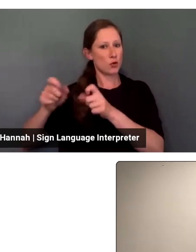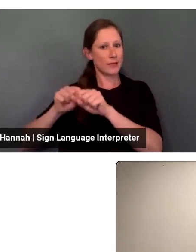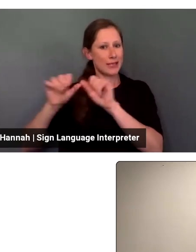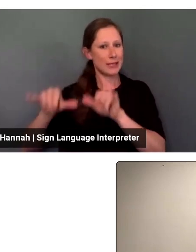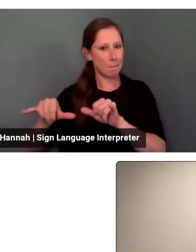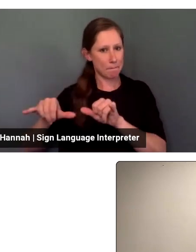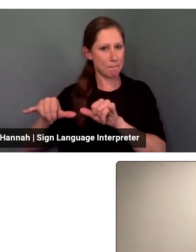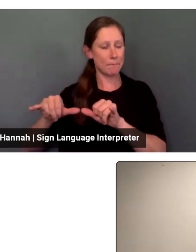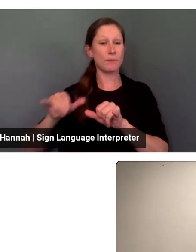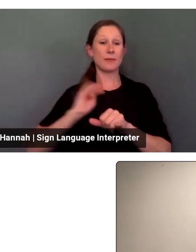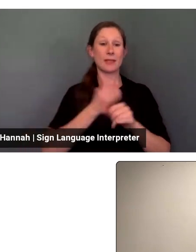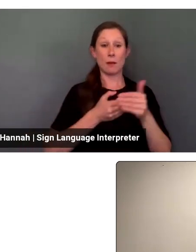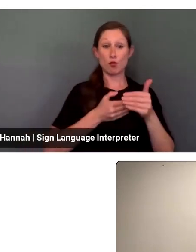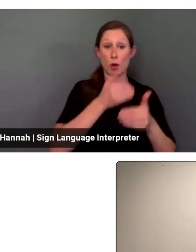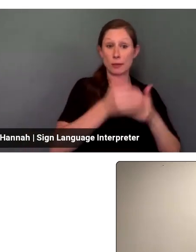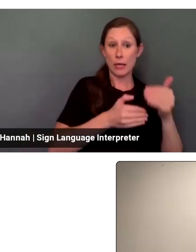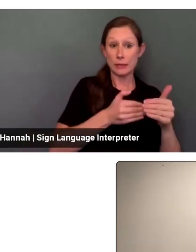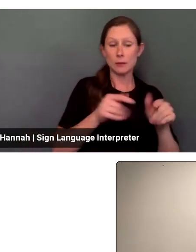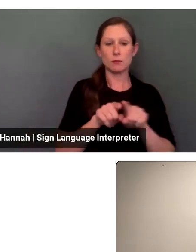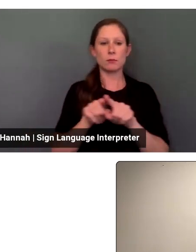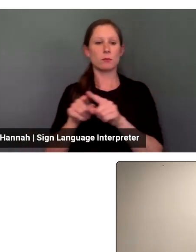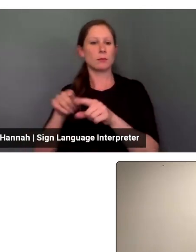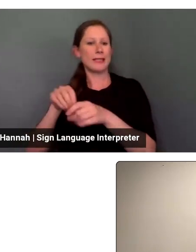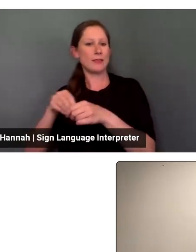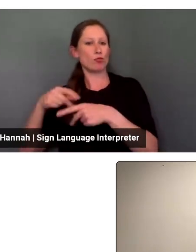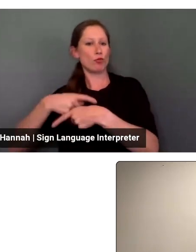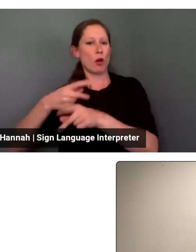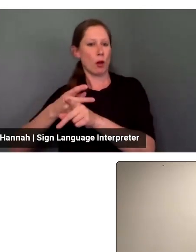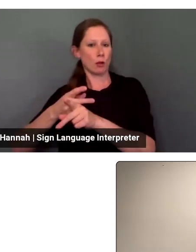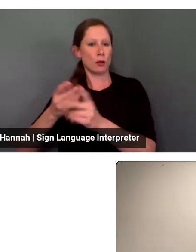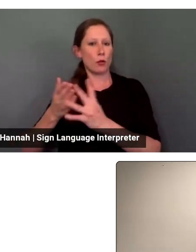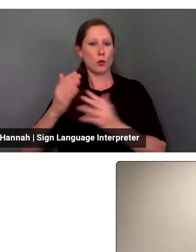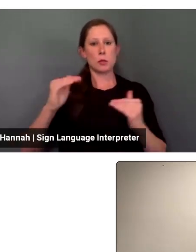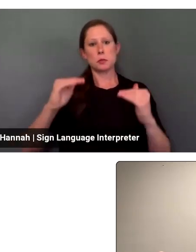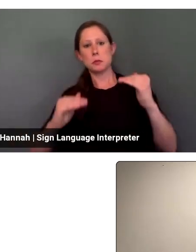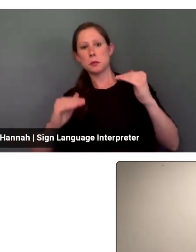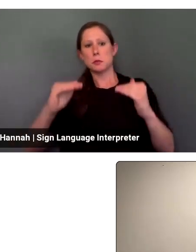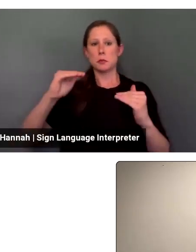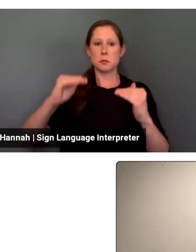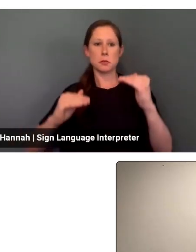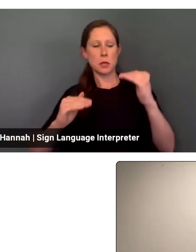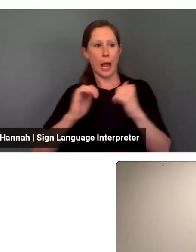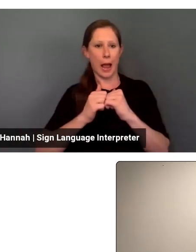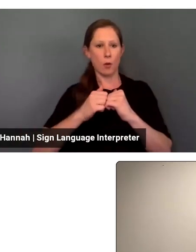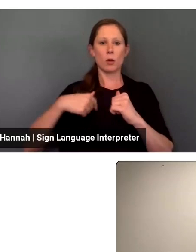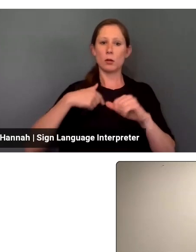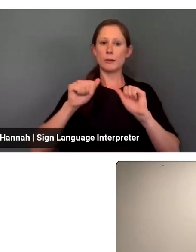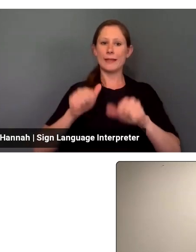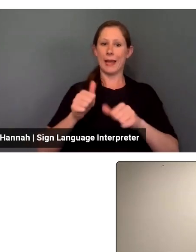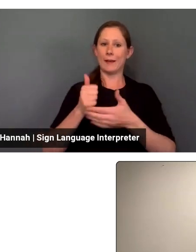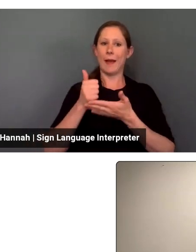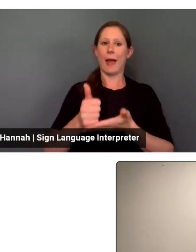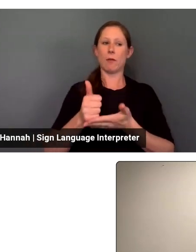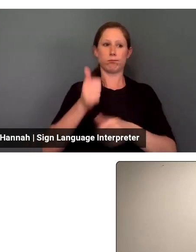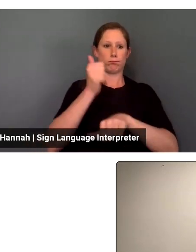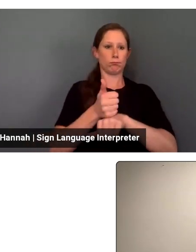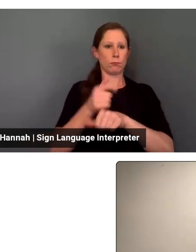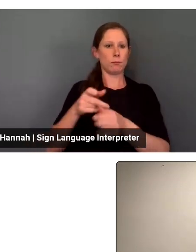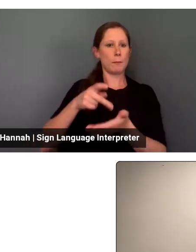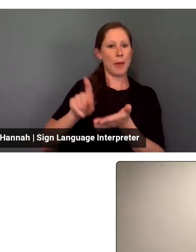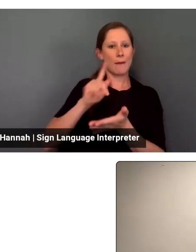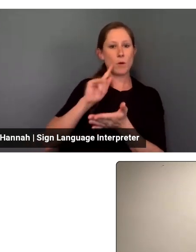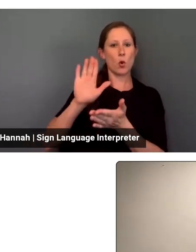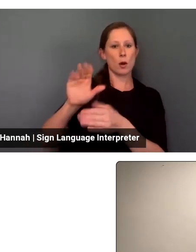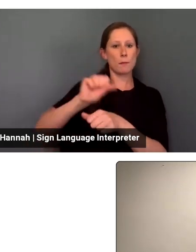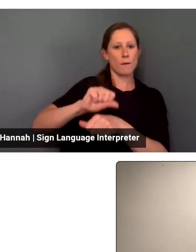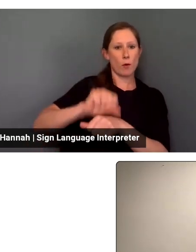as well as how we do that in product through calibration. So we're able to help, ground that pay for performance in what we think is a